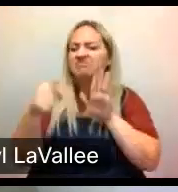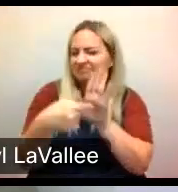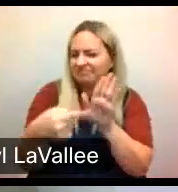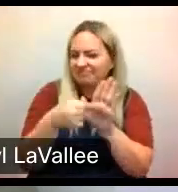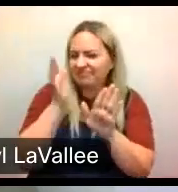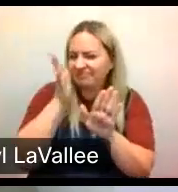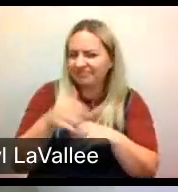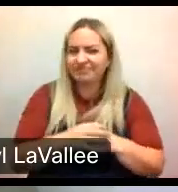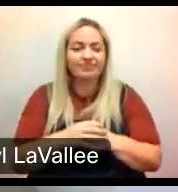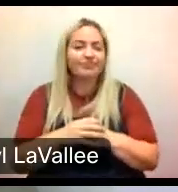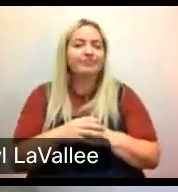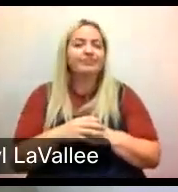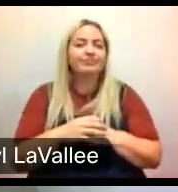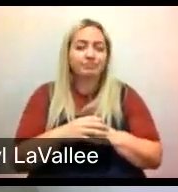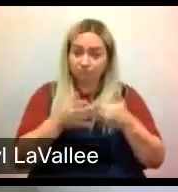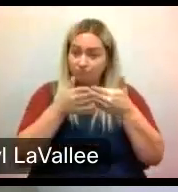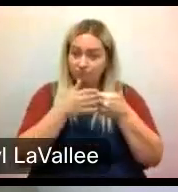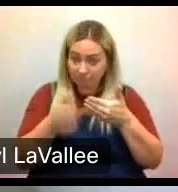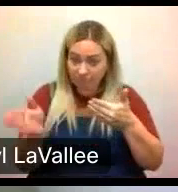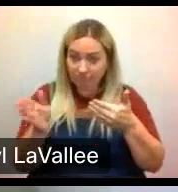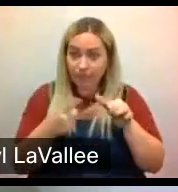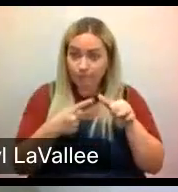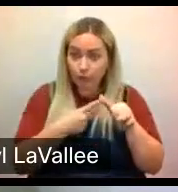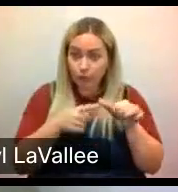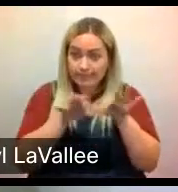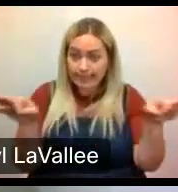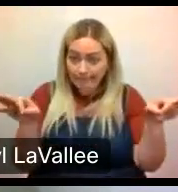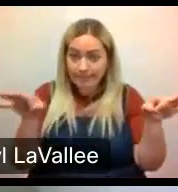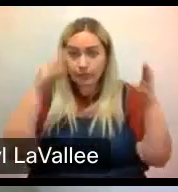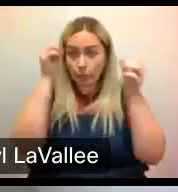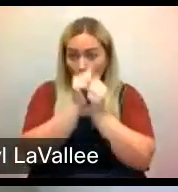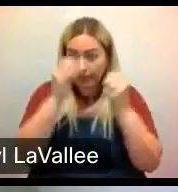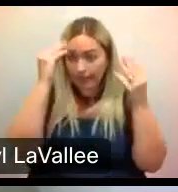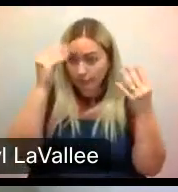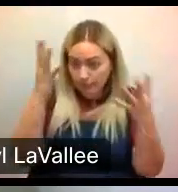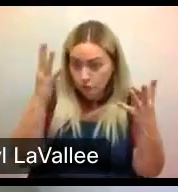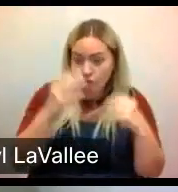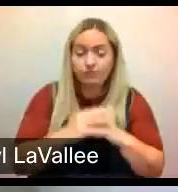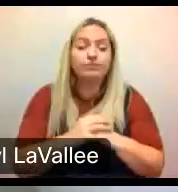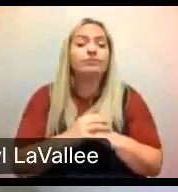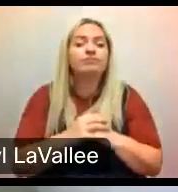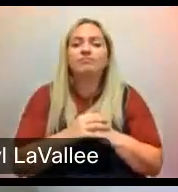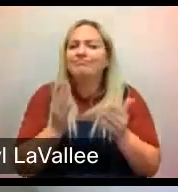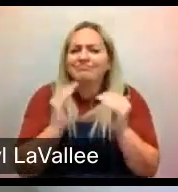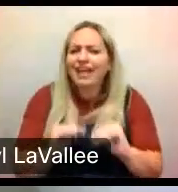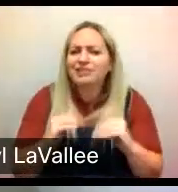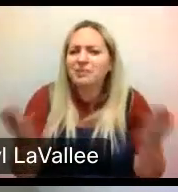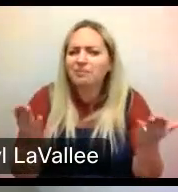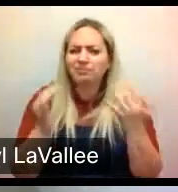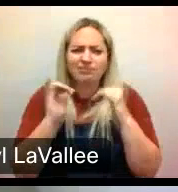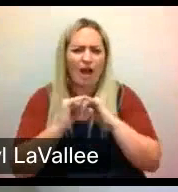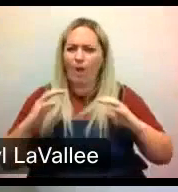here. After that kind of first statement with that information, what comes next? How do we wrap it